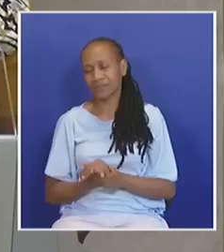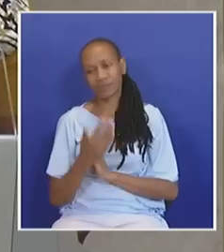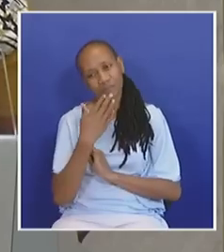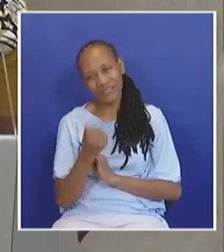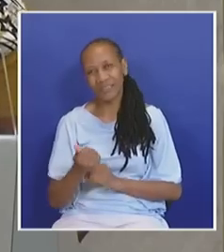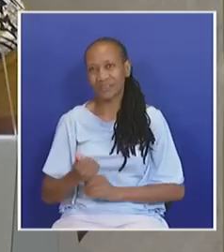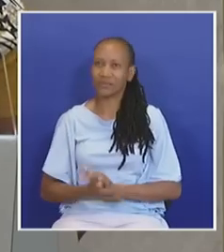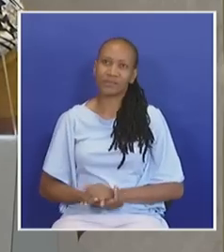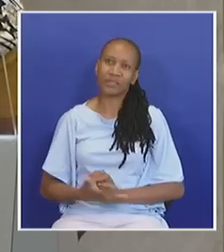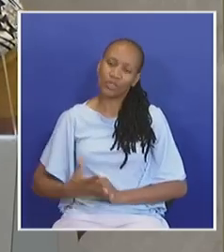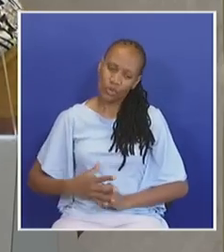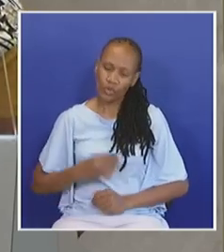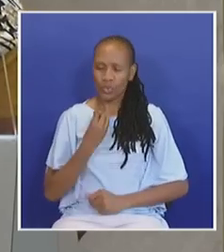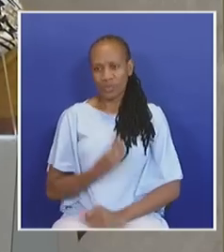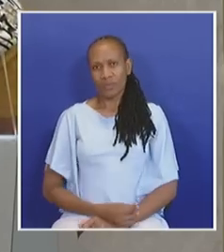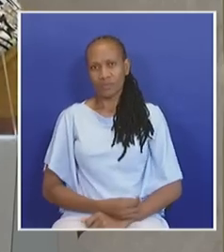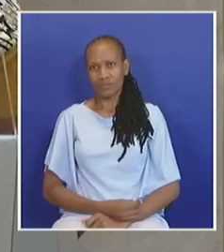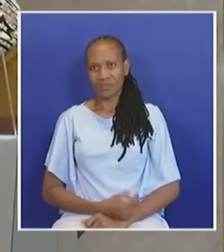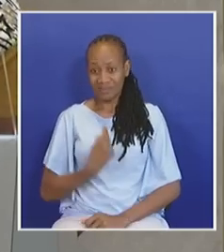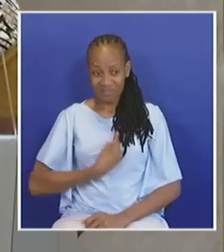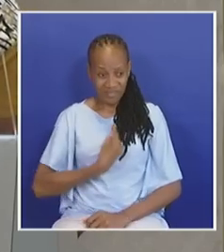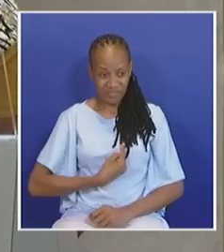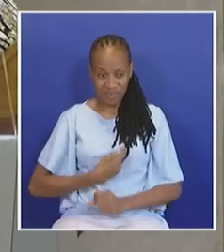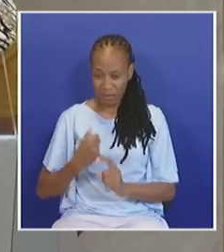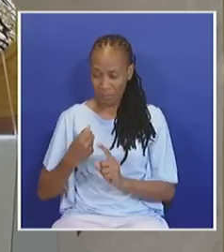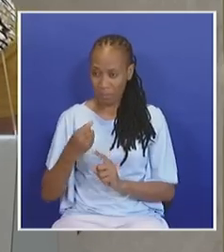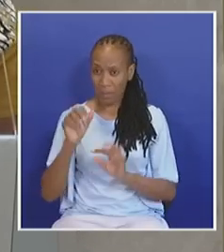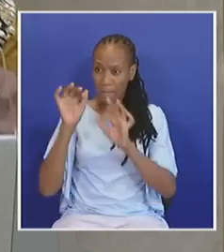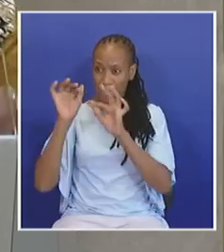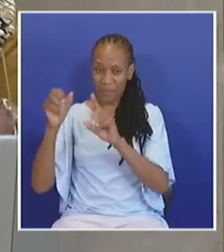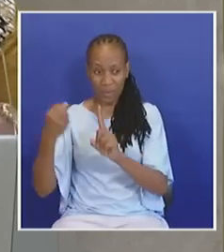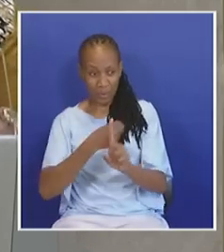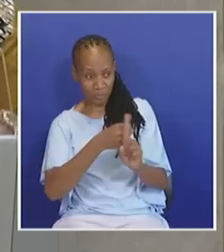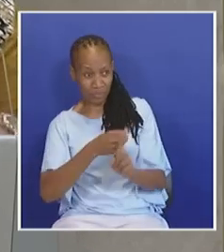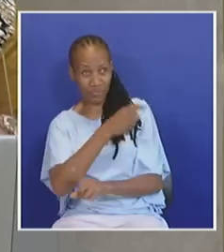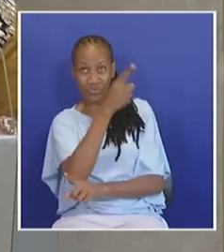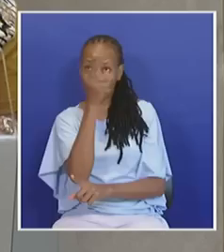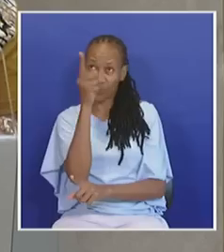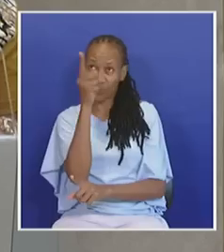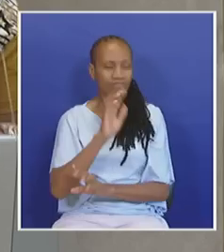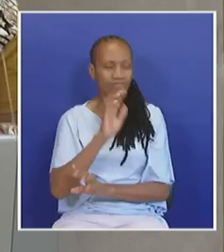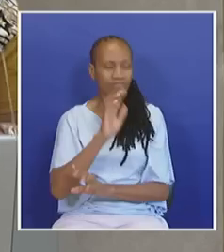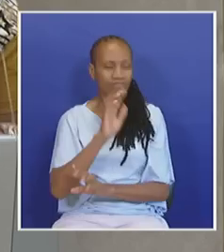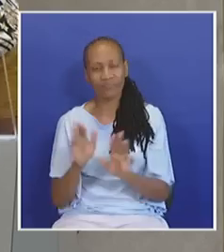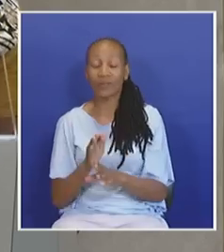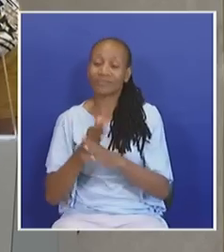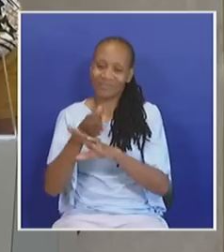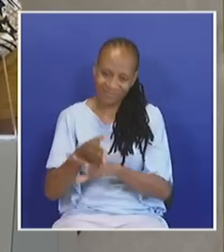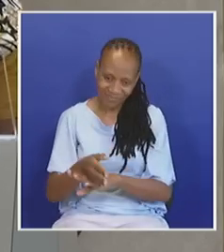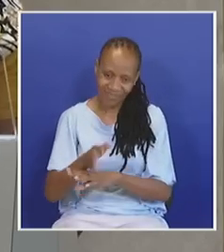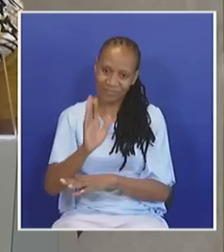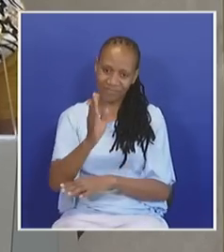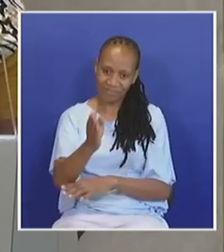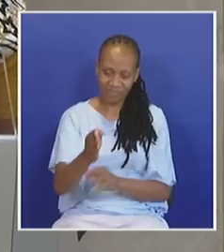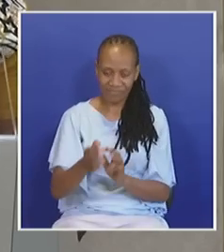people, never allow yourself to be used by people who are well off. These people who are talking here today. Honorable Dlamini, talk to